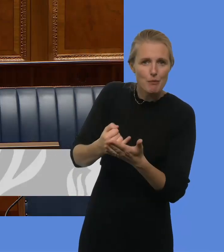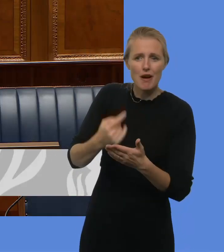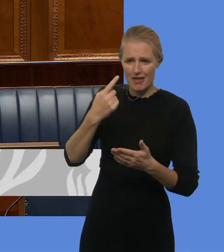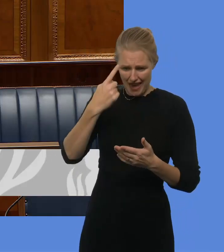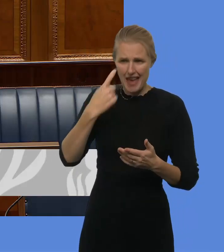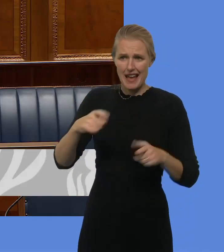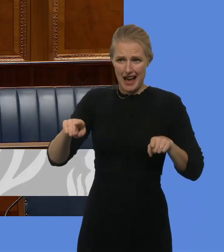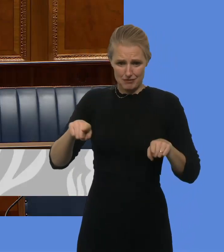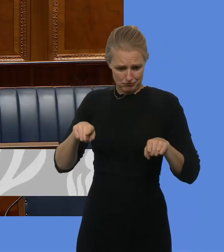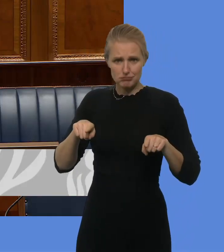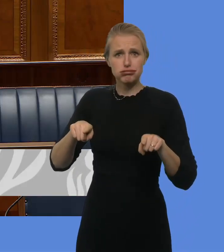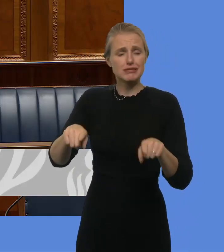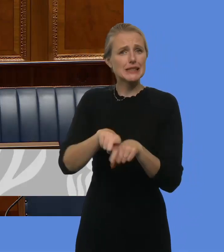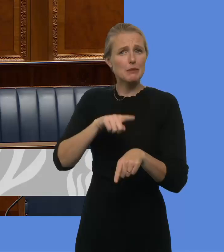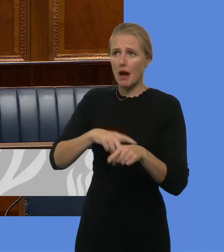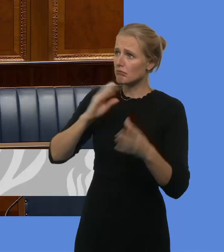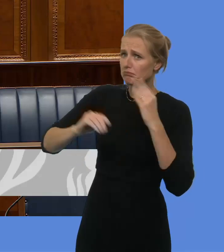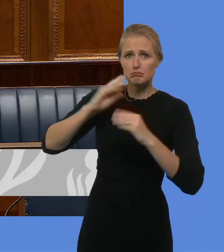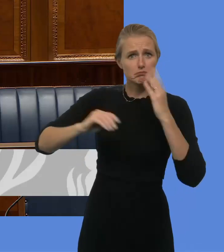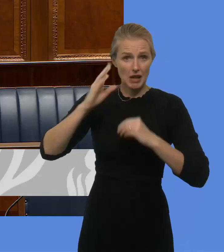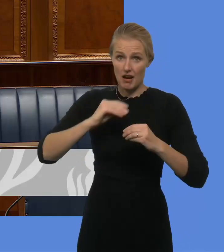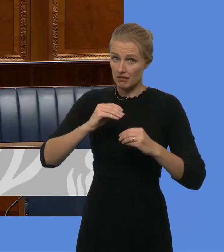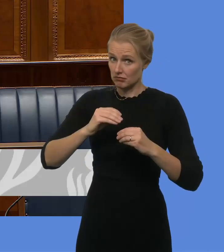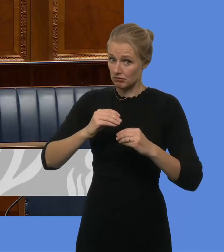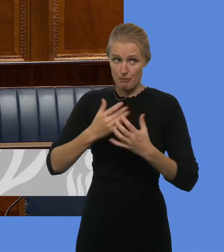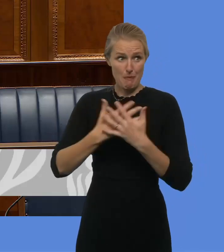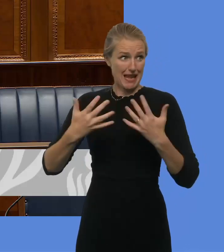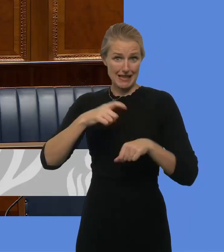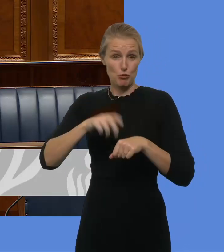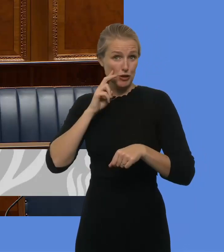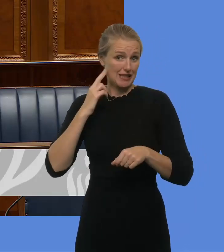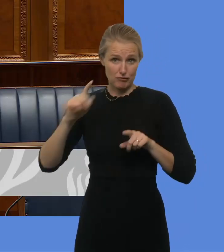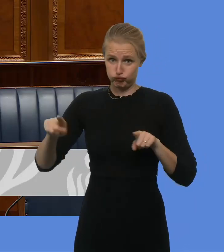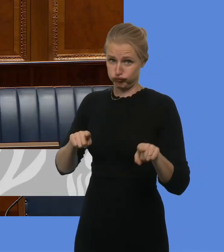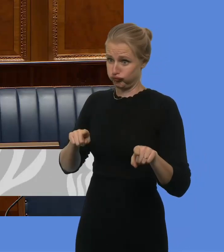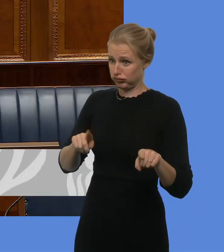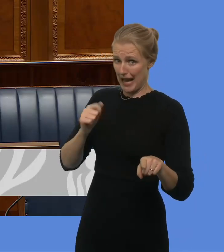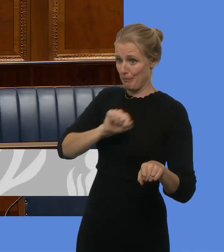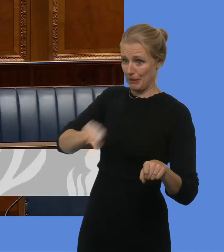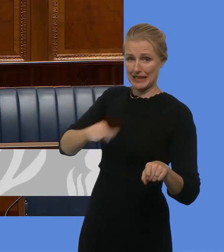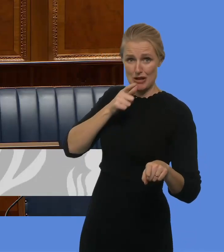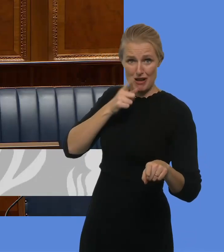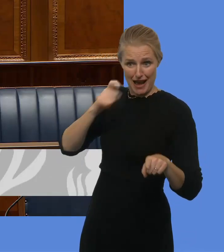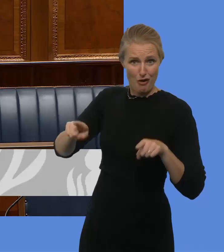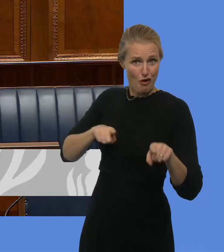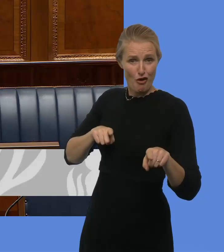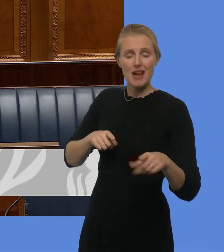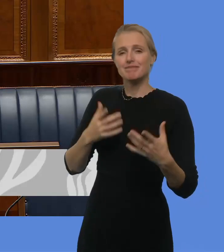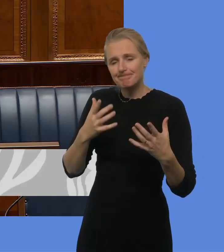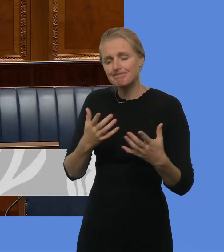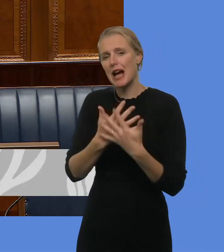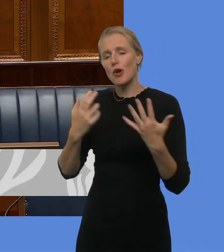hearing children, and in many cases actually outperform them. The majority of deaf children are educated at mainstream